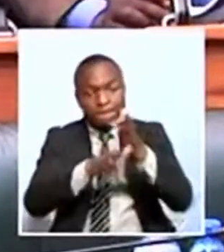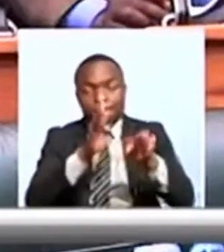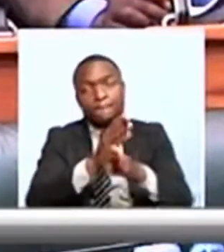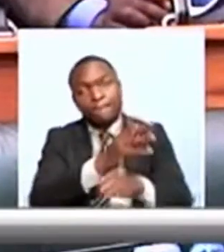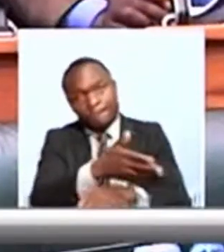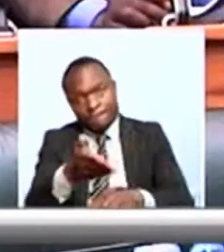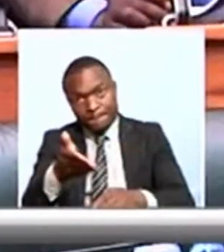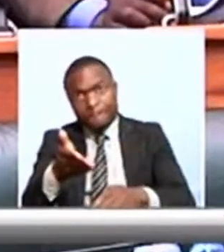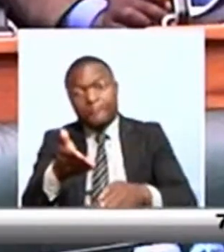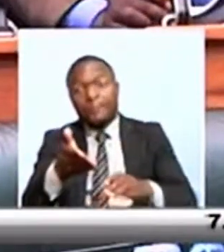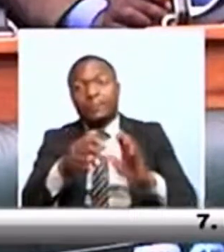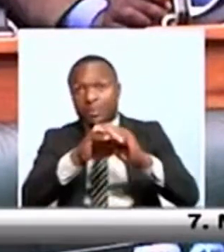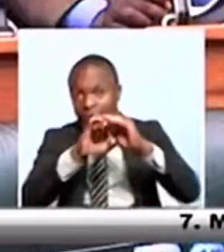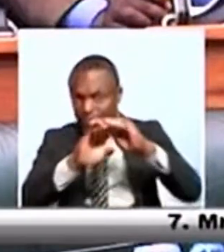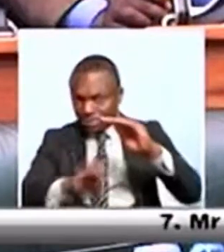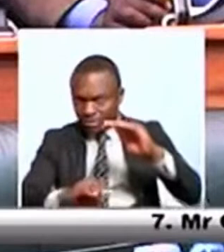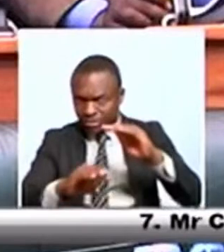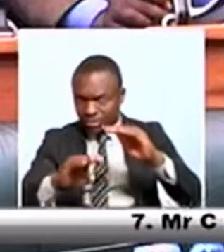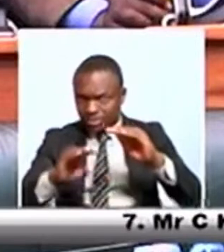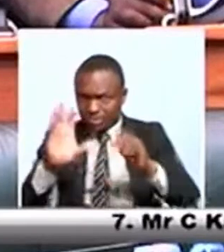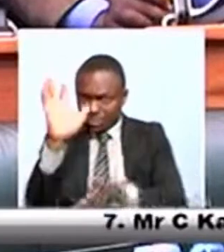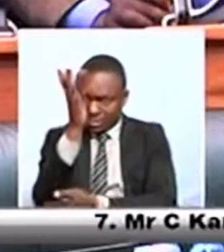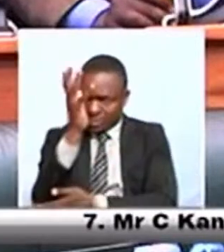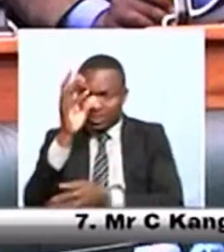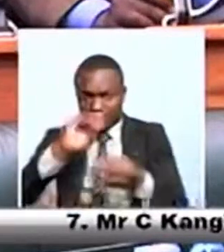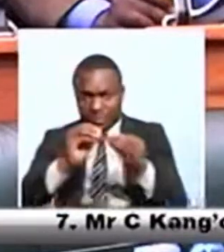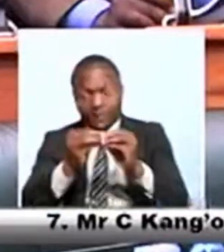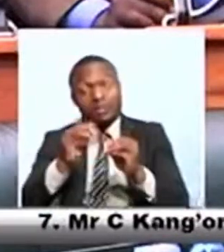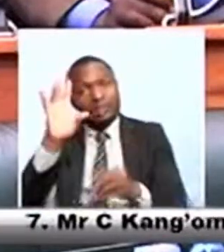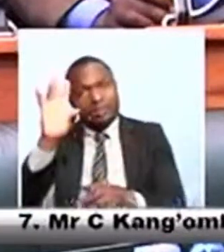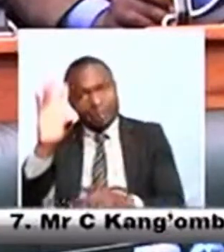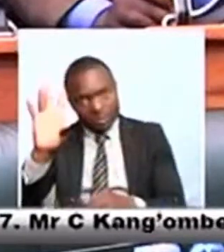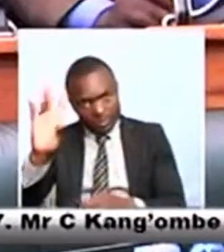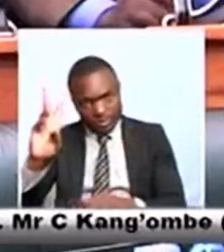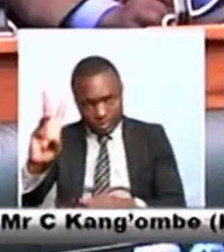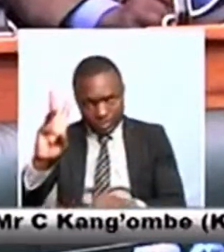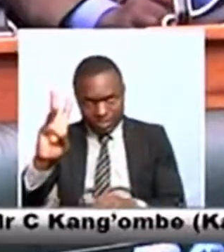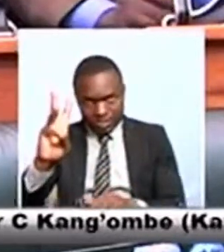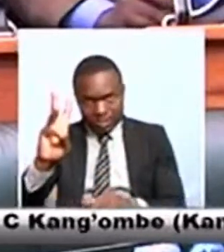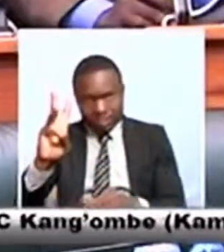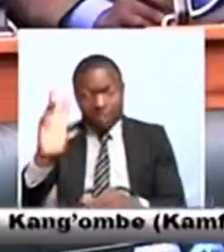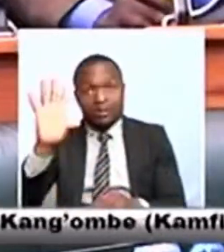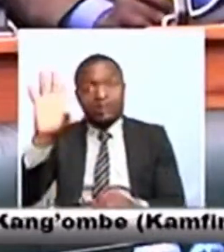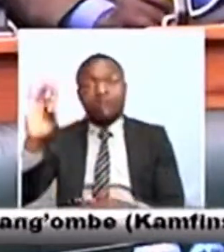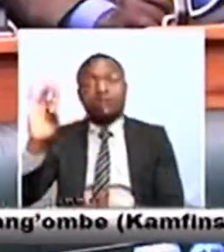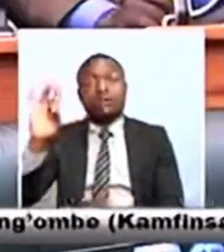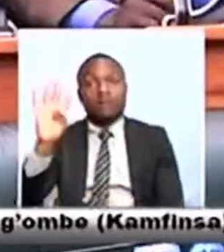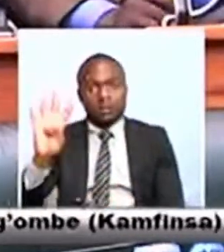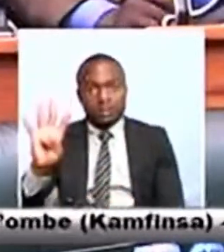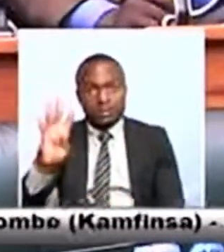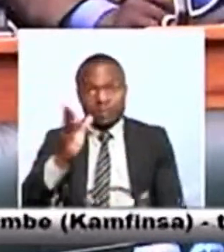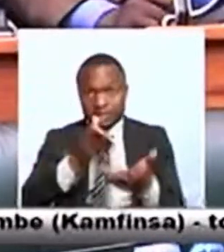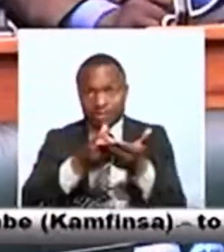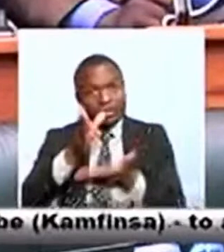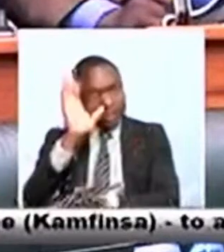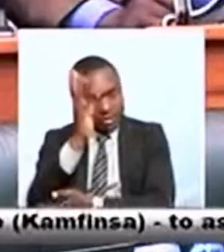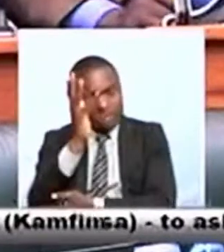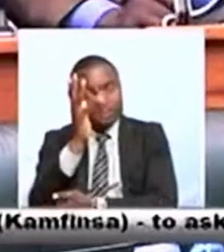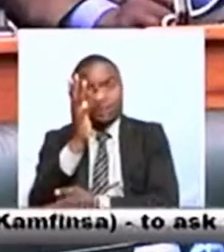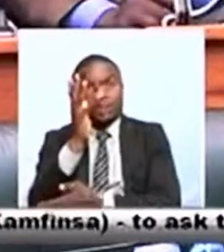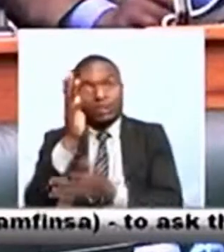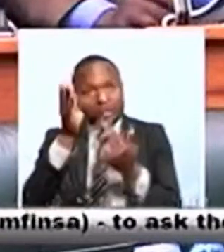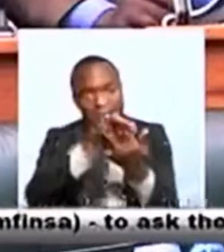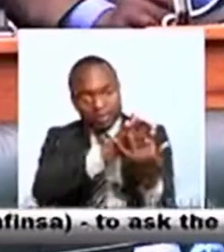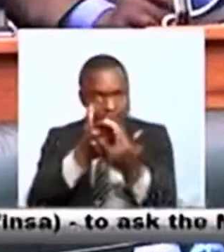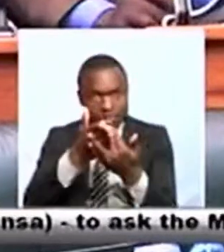within Mwekera Forest number 6 and 84, unless the forest is degazetted by the Minister of Green